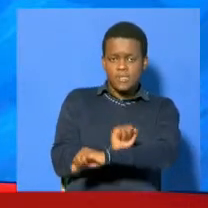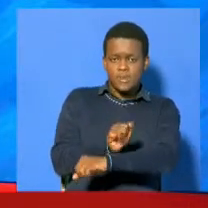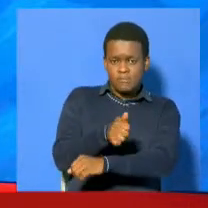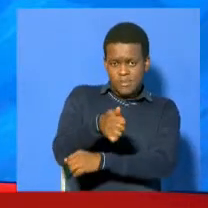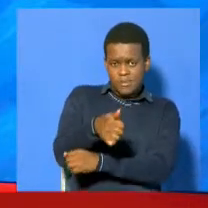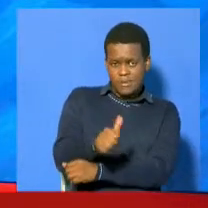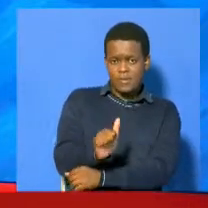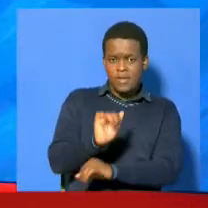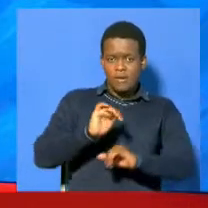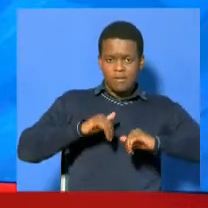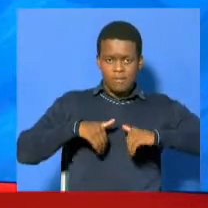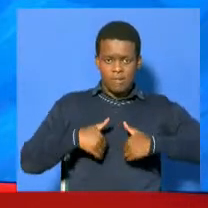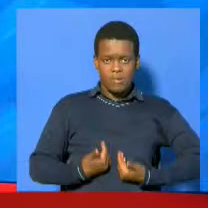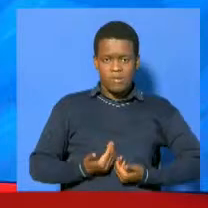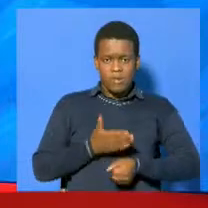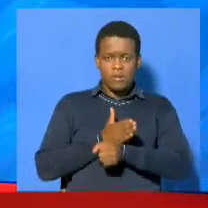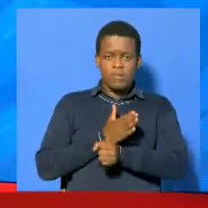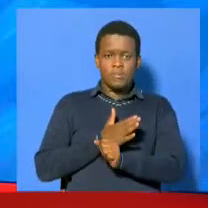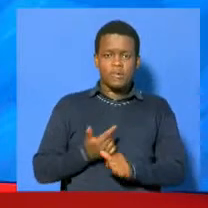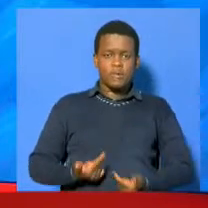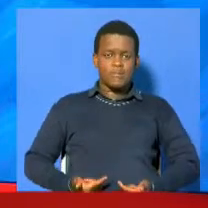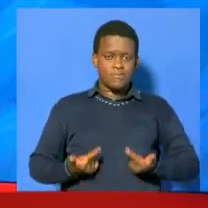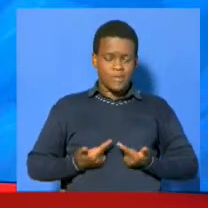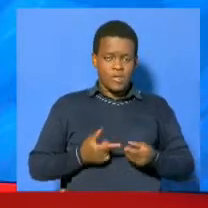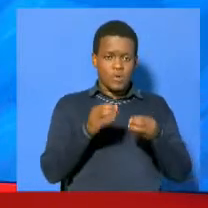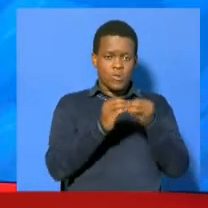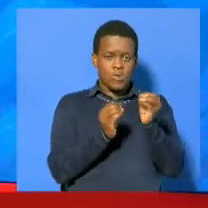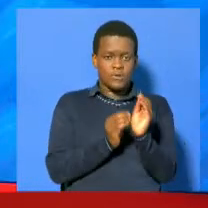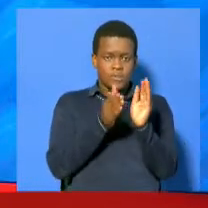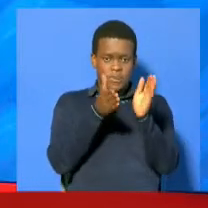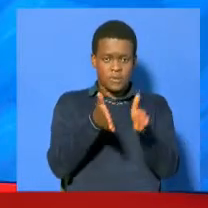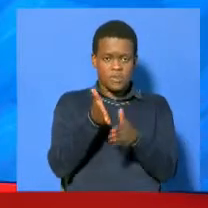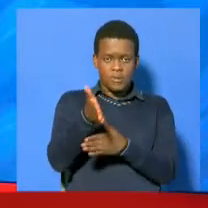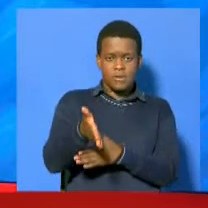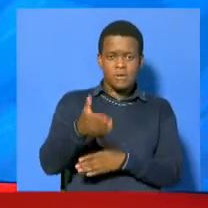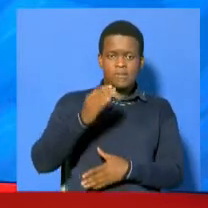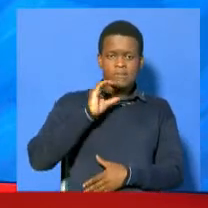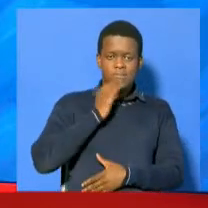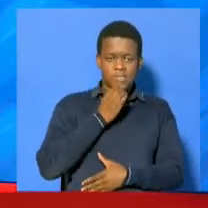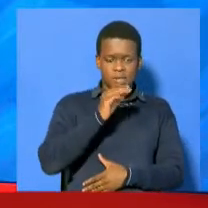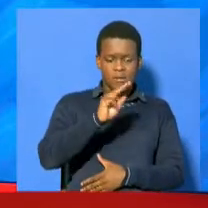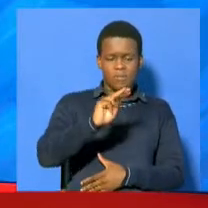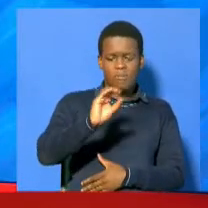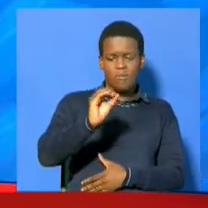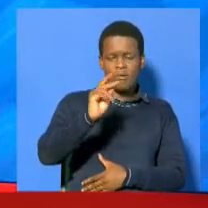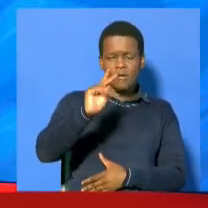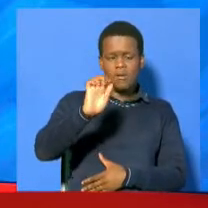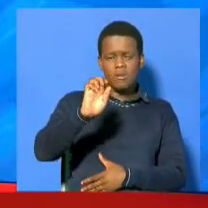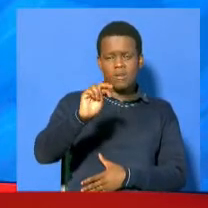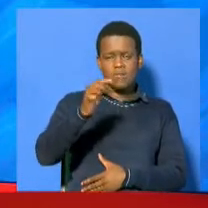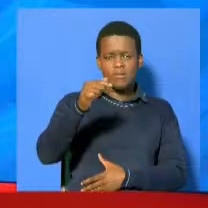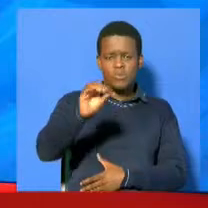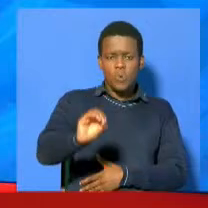Botswana Prison Service, Mr. Anthony Mugento, emphasized that as part of skills acquisition,